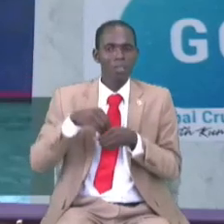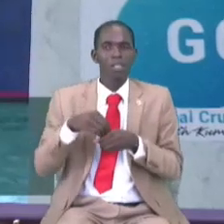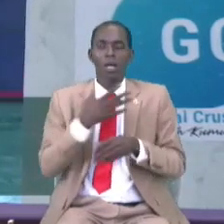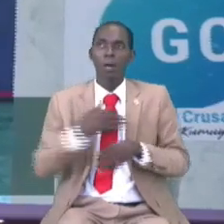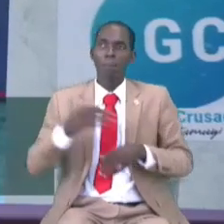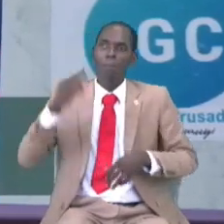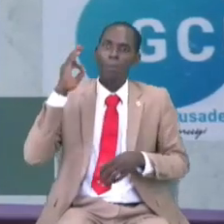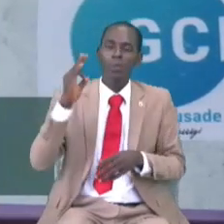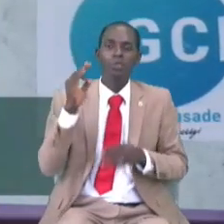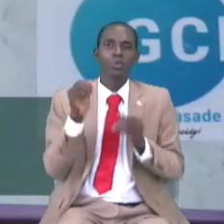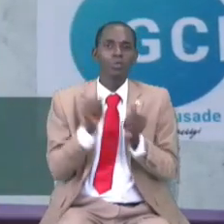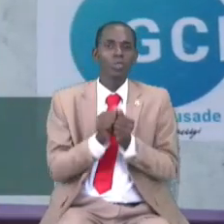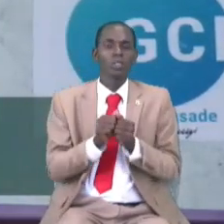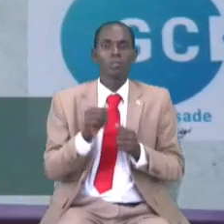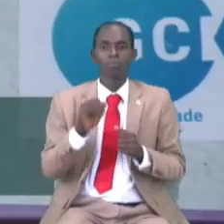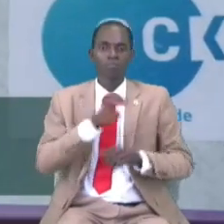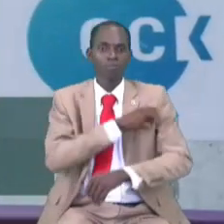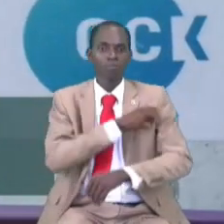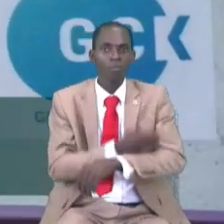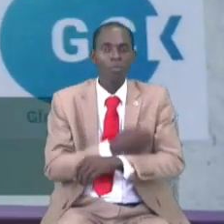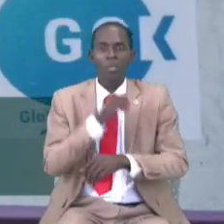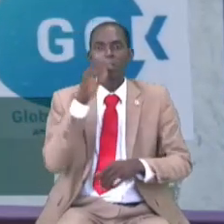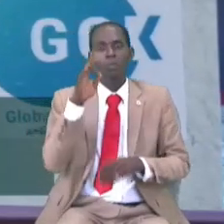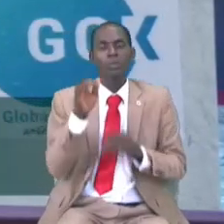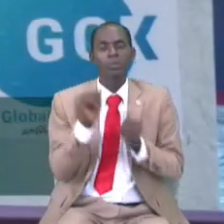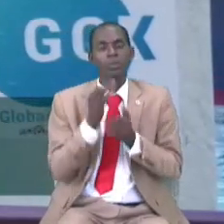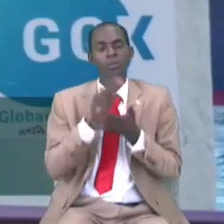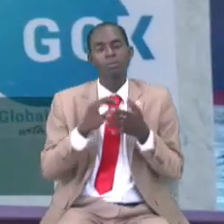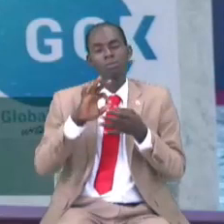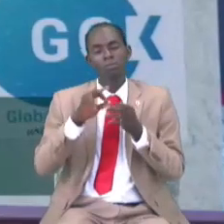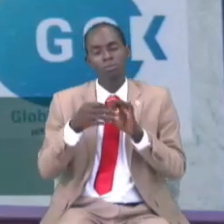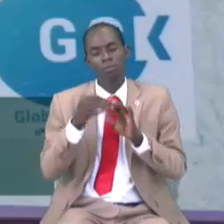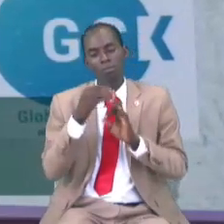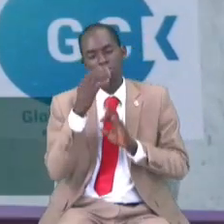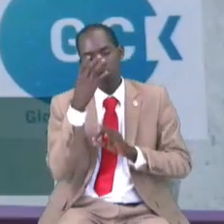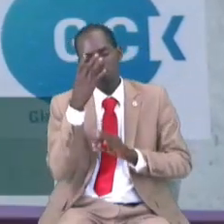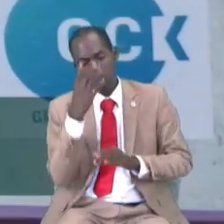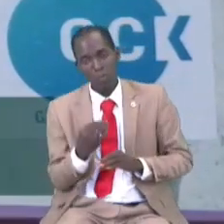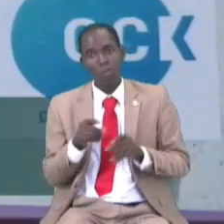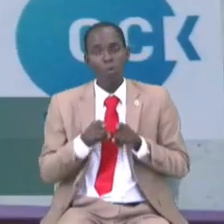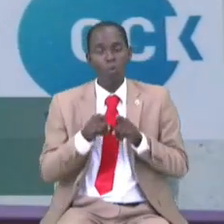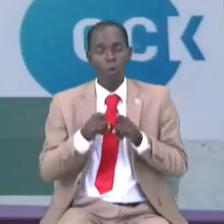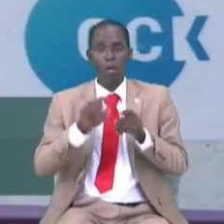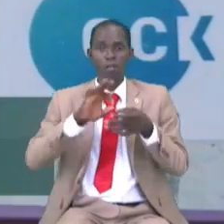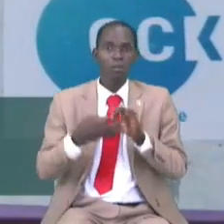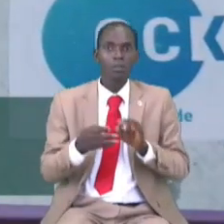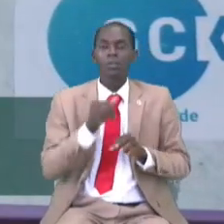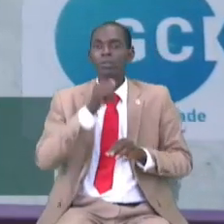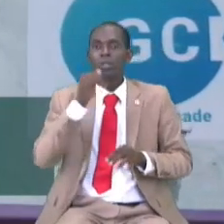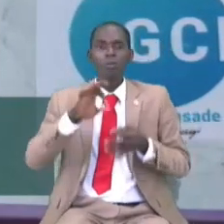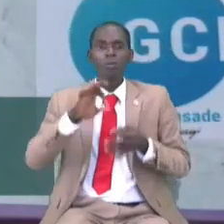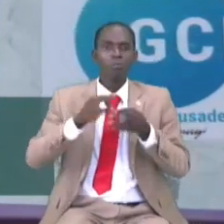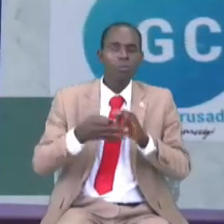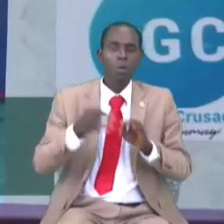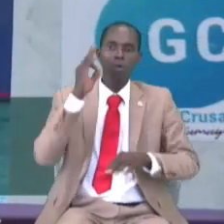pulpit and dozing on the pulpit. He didn't preach as if he had no heart, he had no mind, and he had no passion,